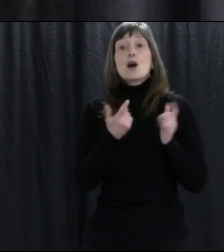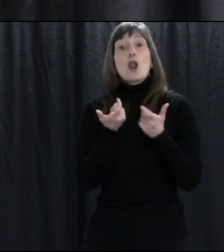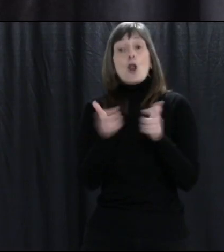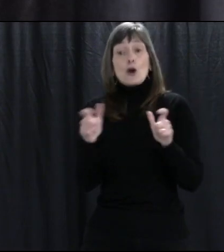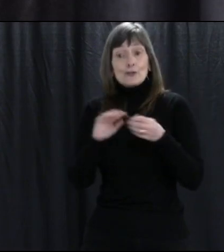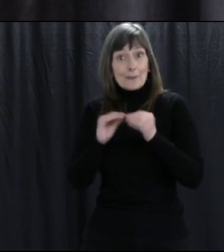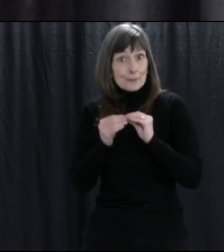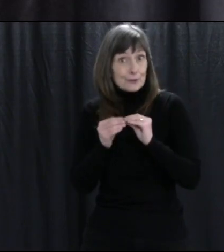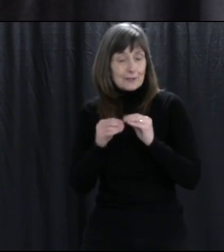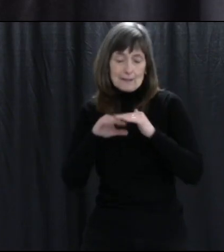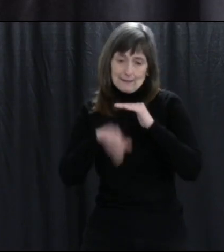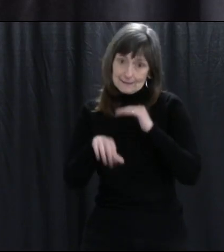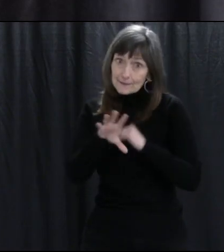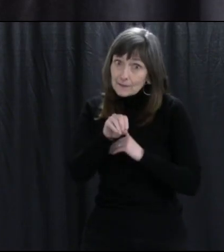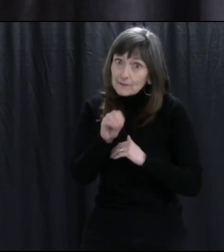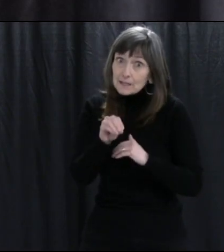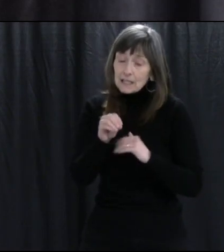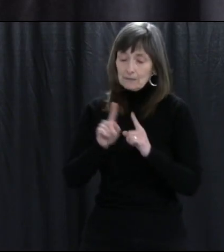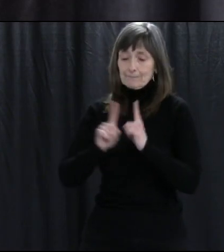gatherings.